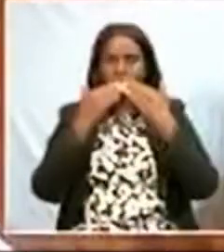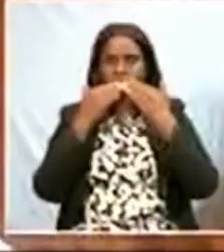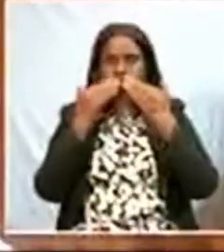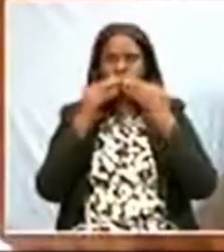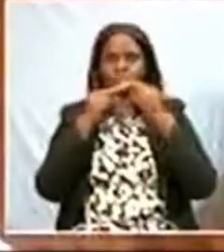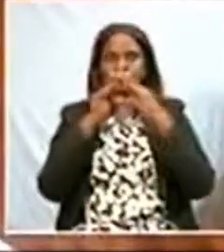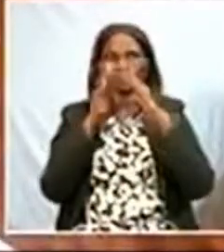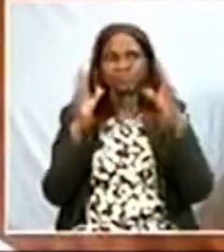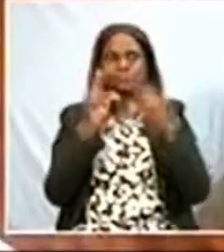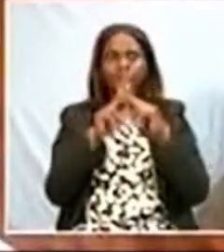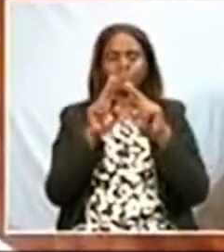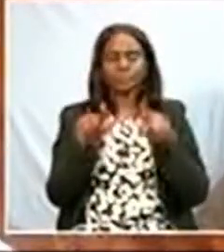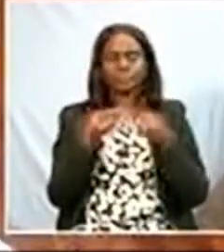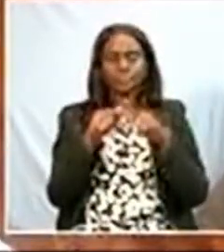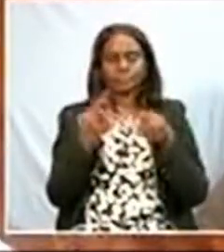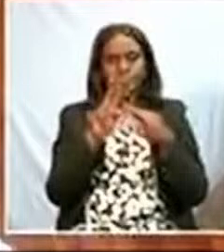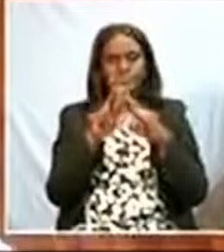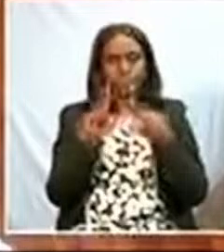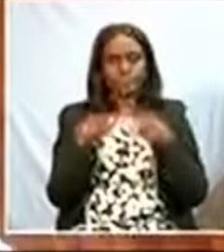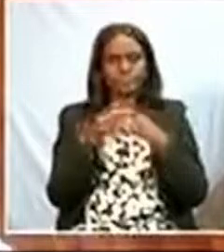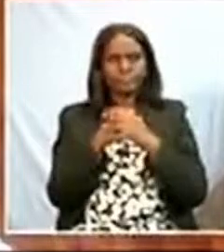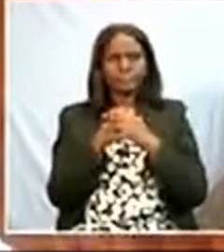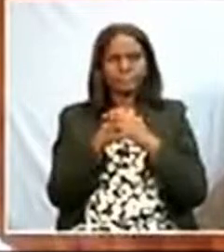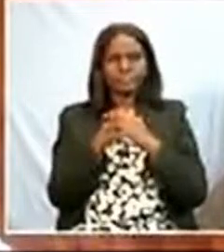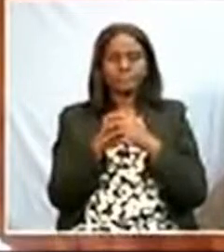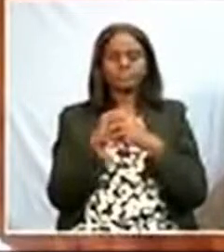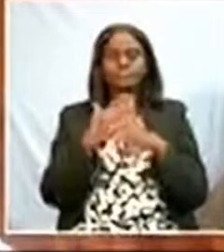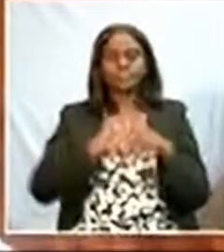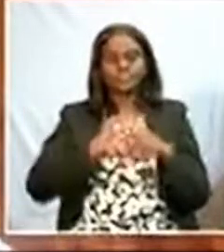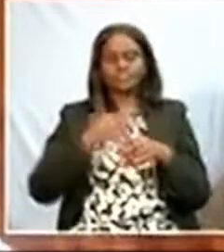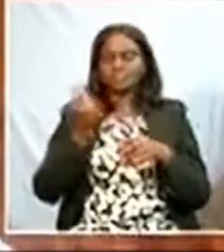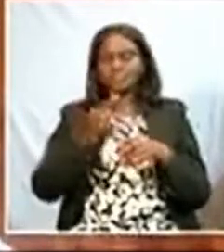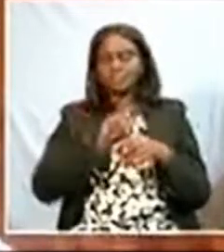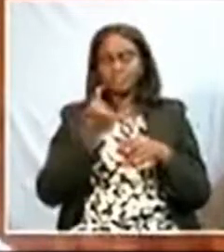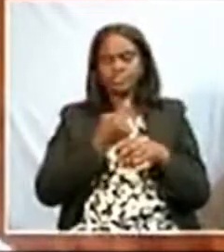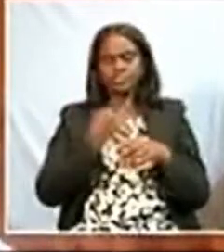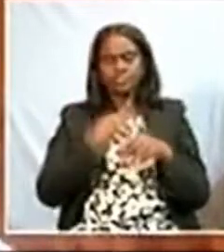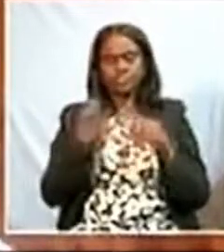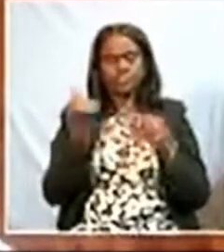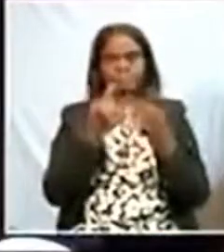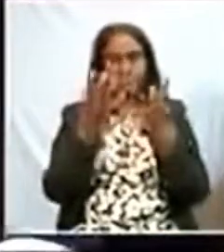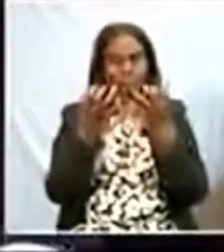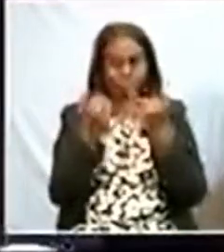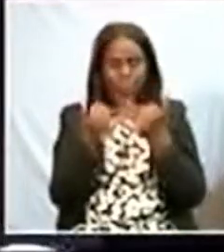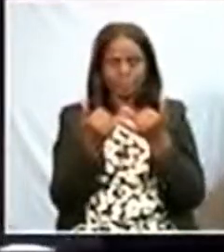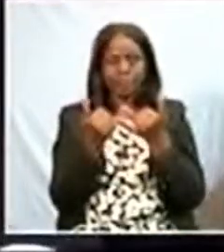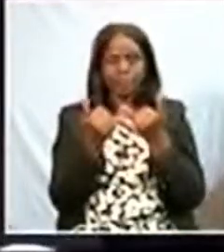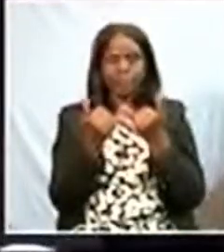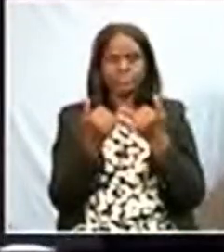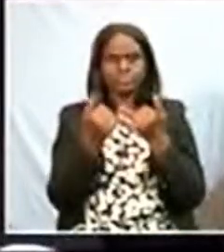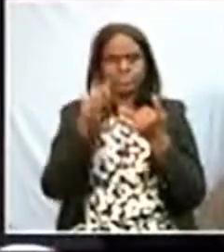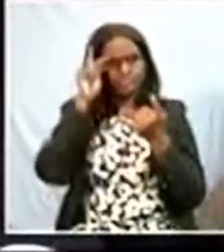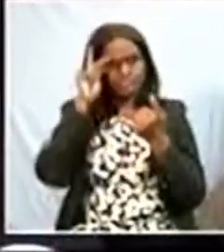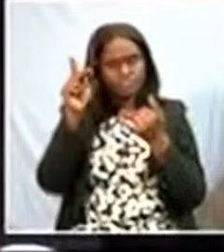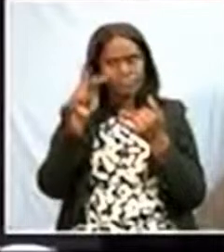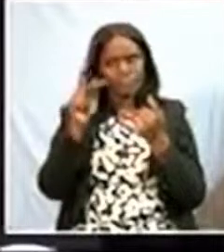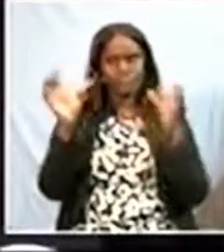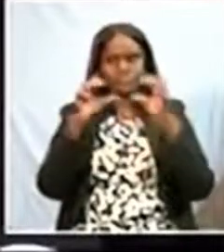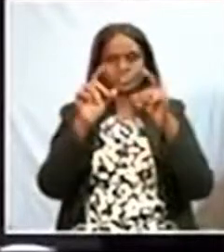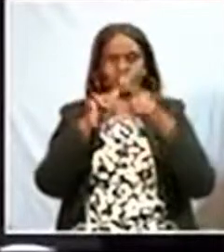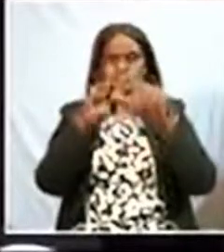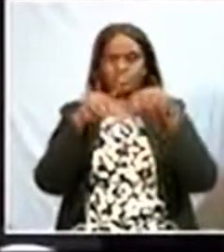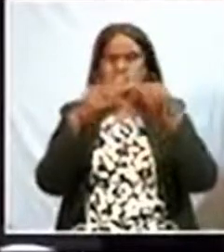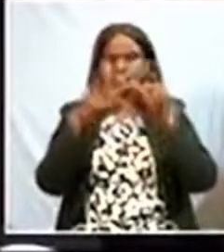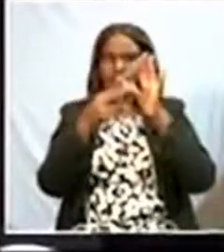Chair. Chair, mine, I wanted Kitwe City Council to